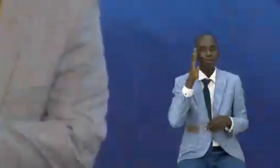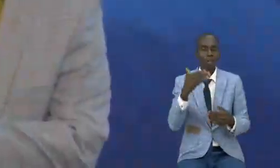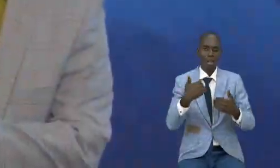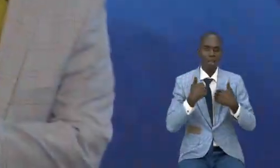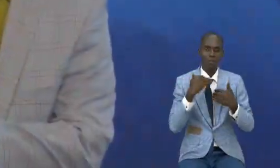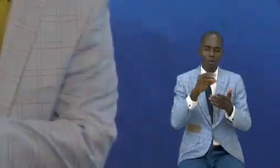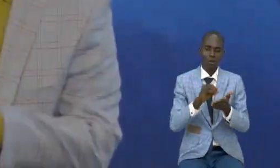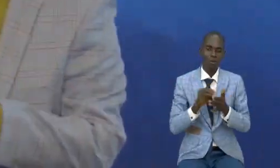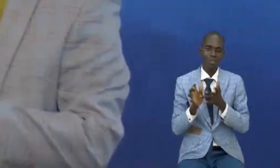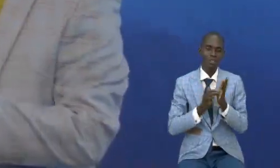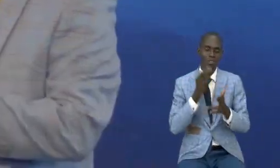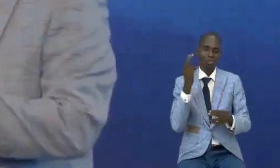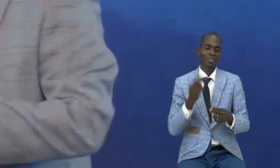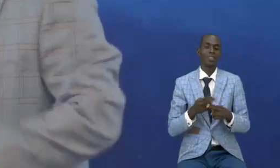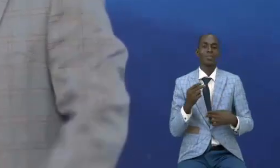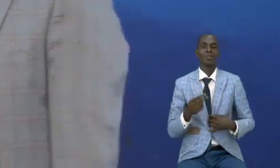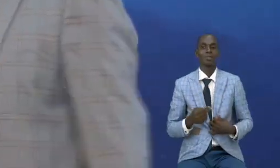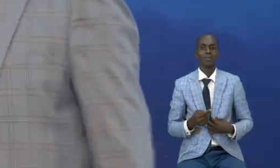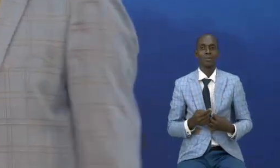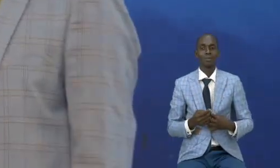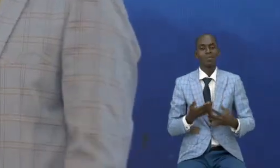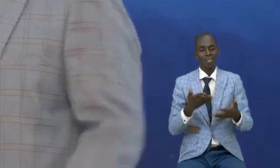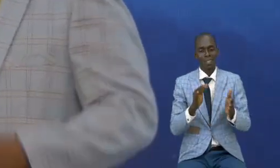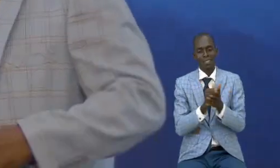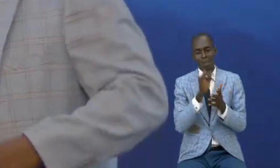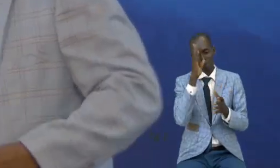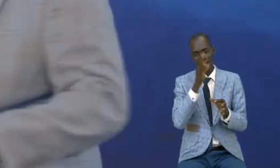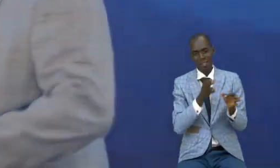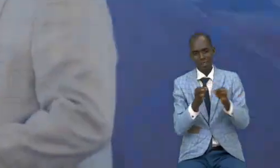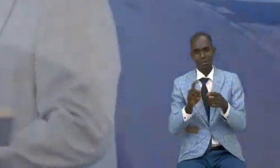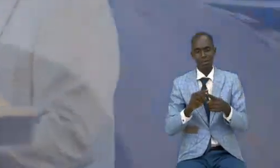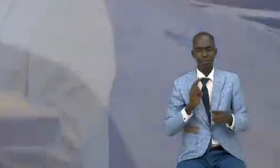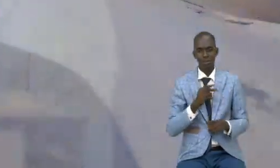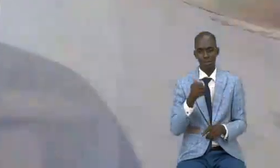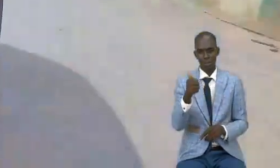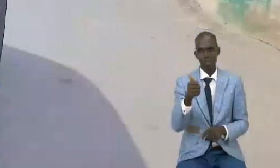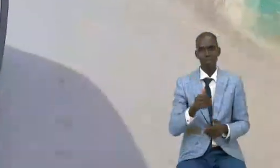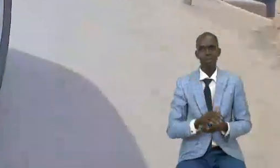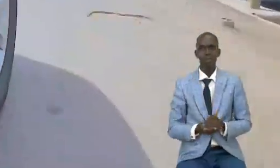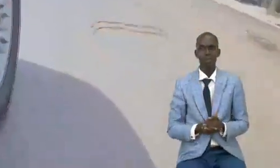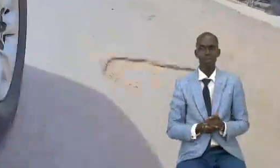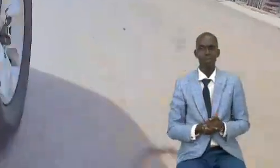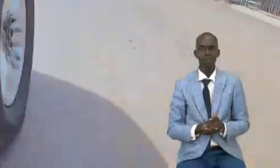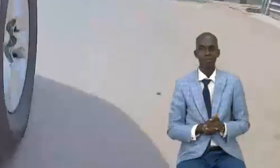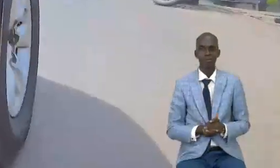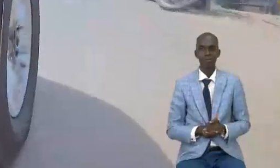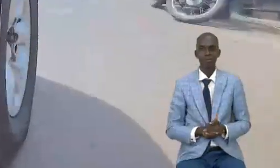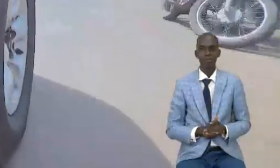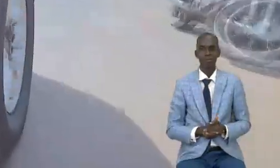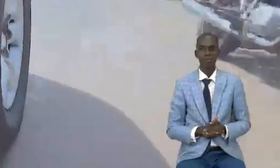get it. Let him come. Let him talk to us now.